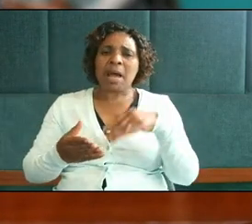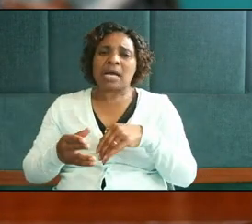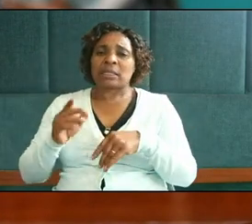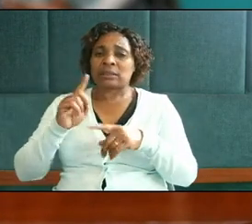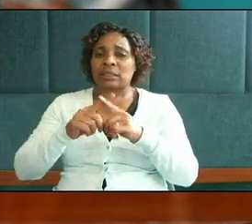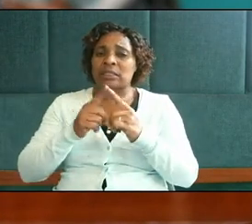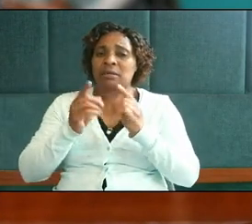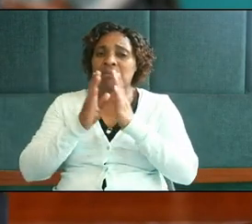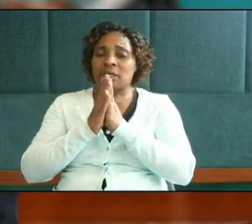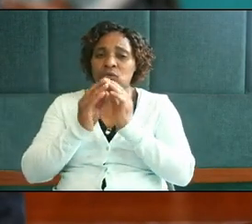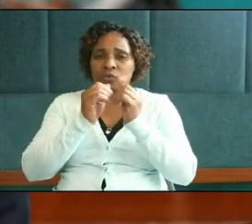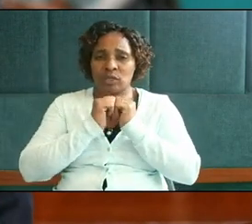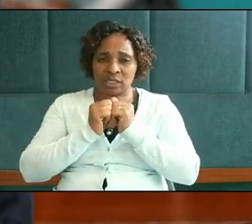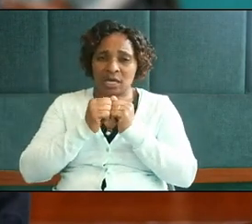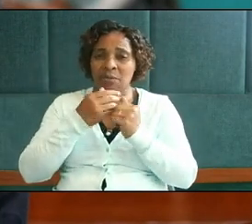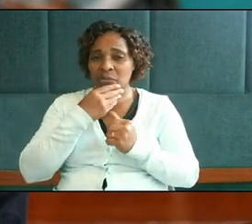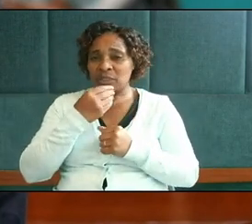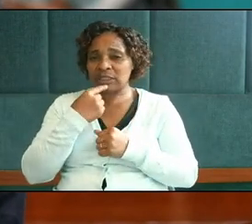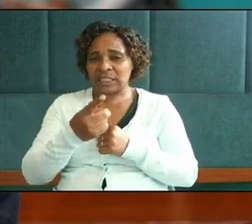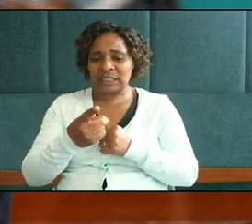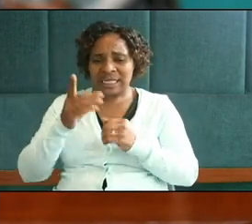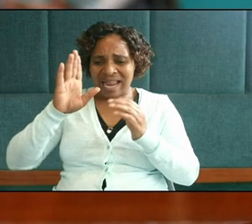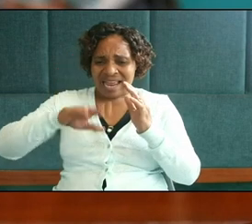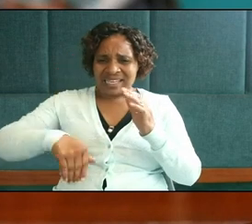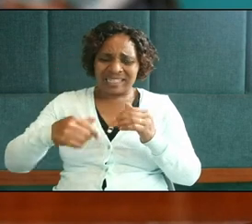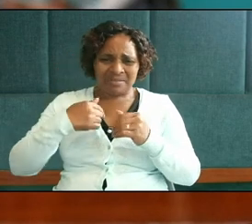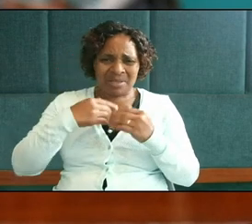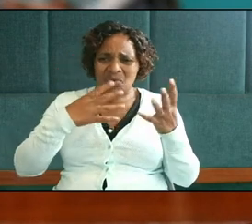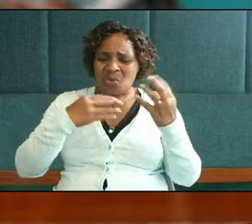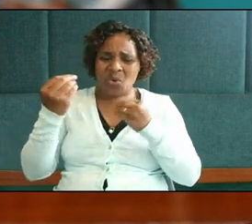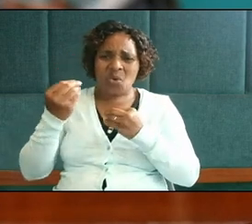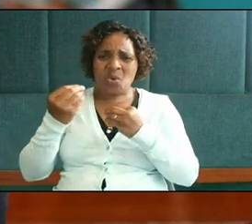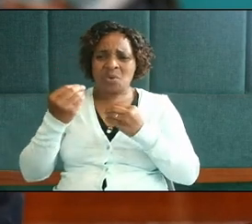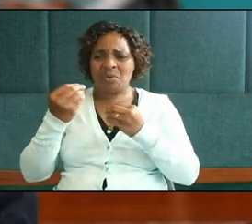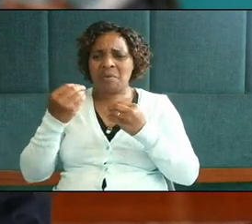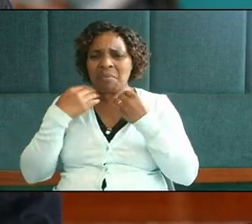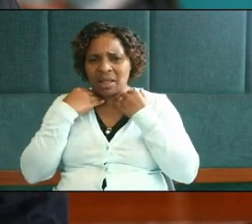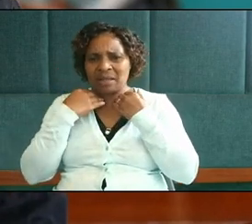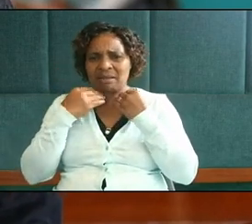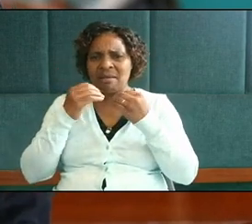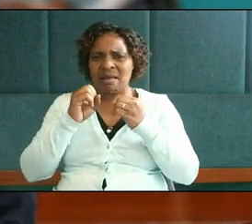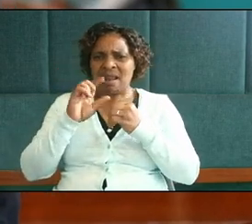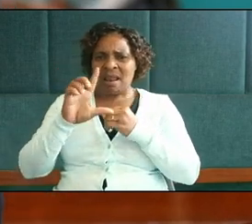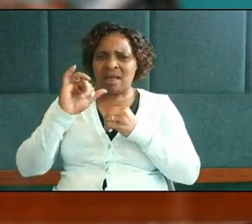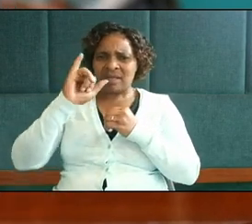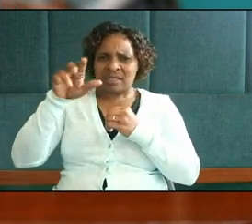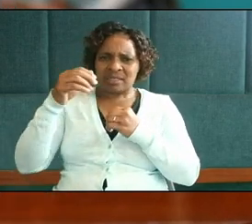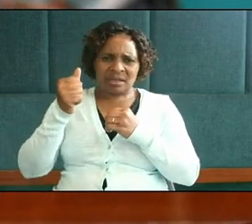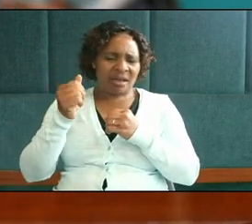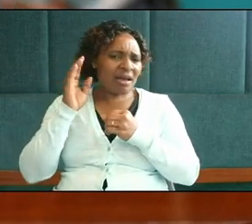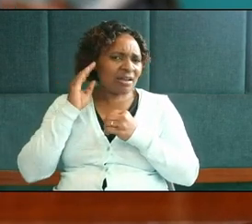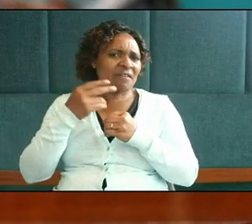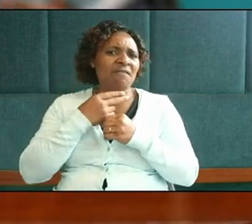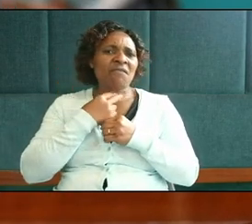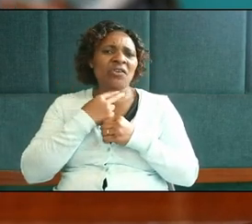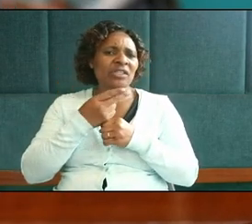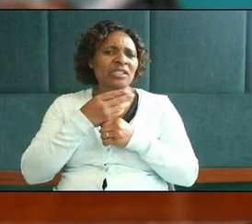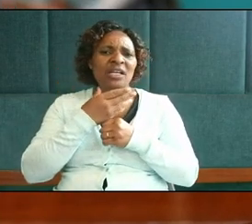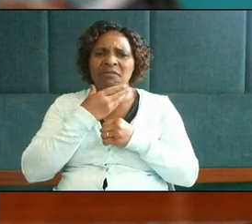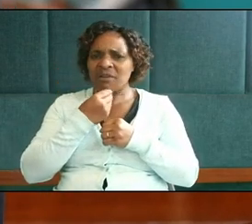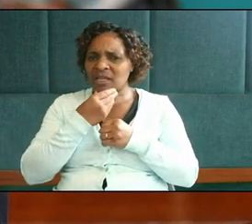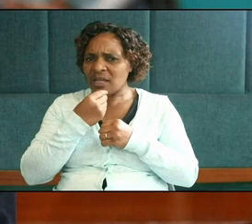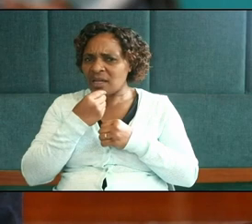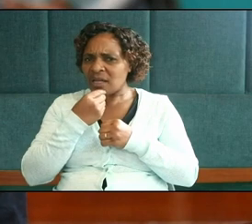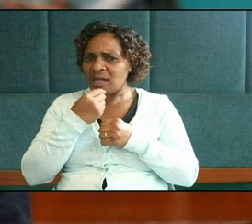pray together," the voice said. "It's getting late and you need to go to bed." Elijah knew the voice. It was his father.